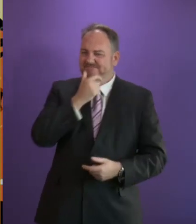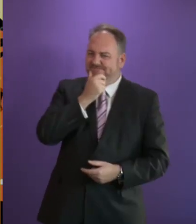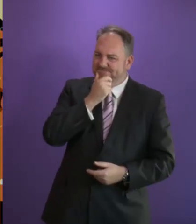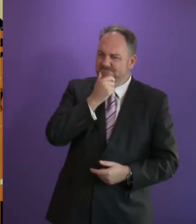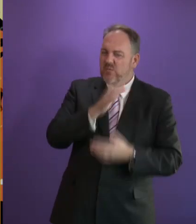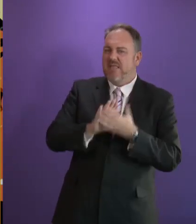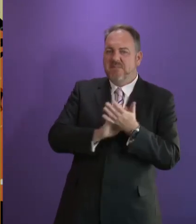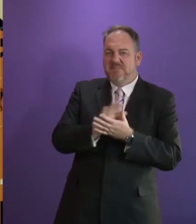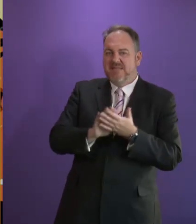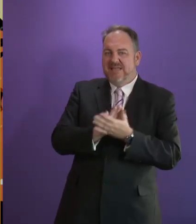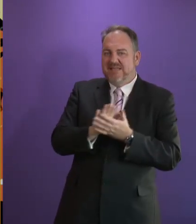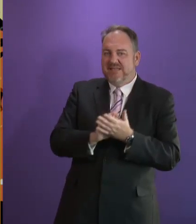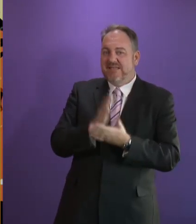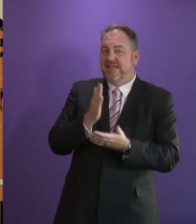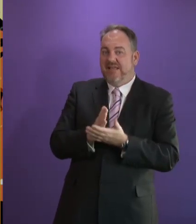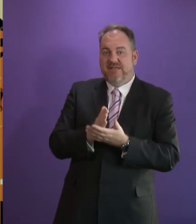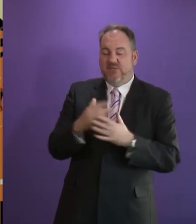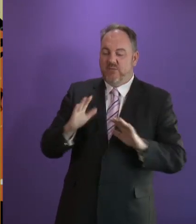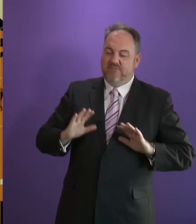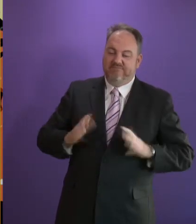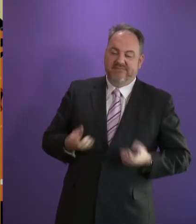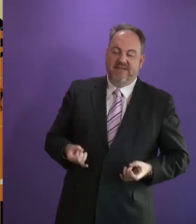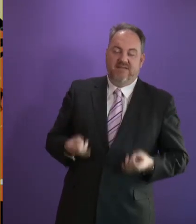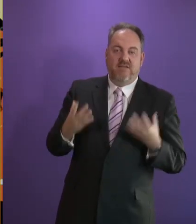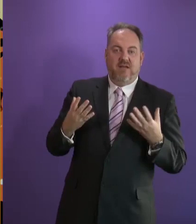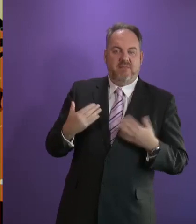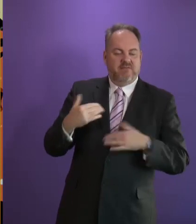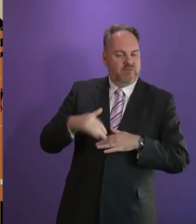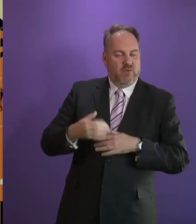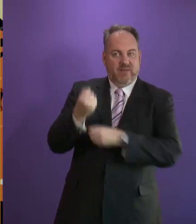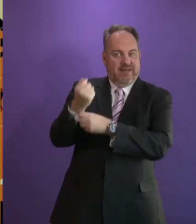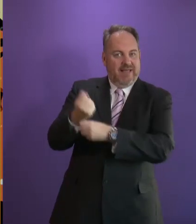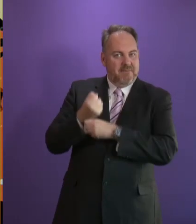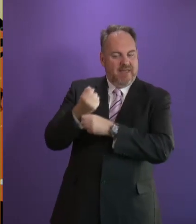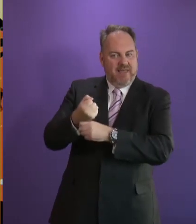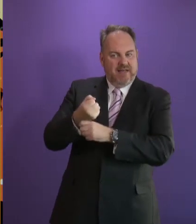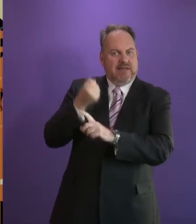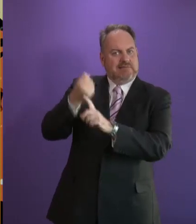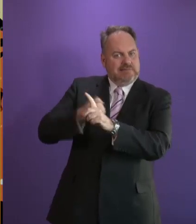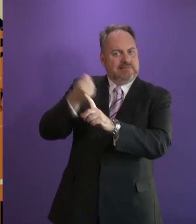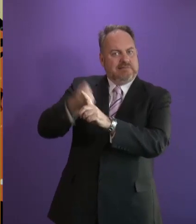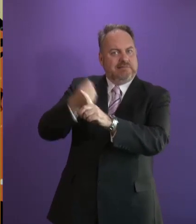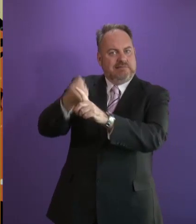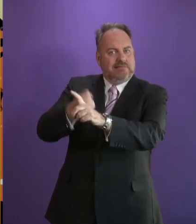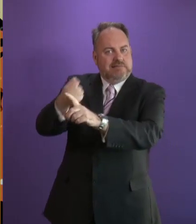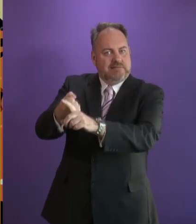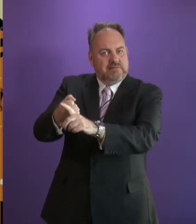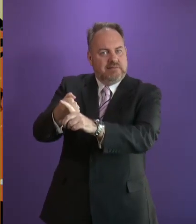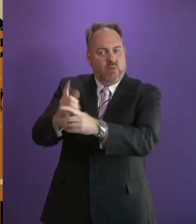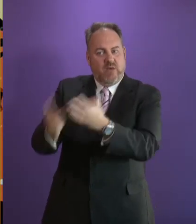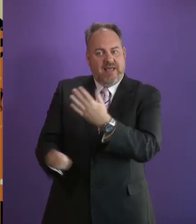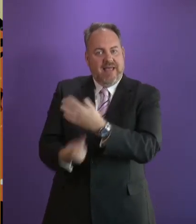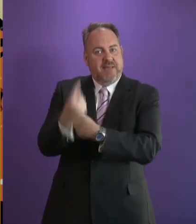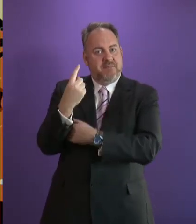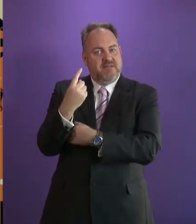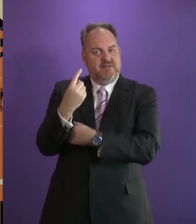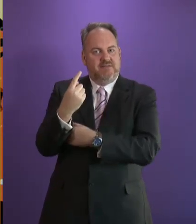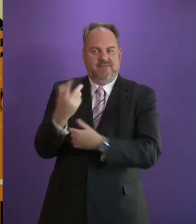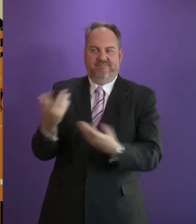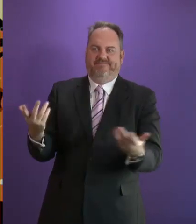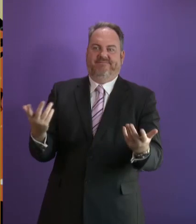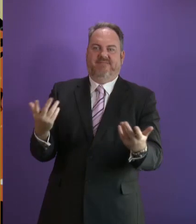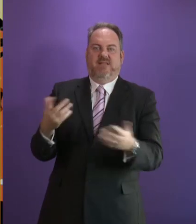you don't campaign, if you don't continuously have your foot on the gas, and you take your foot off the pedal and don't hold people to account, you